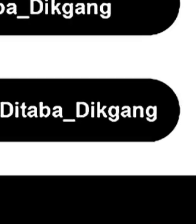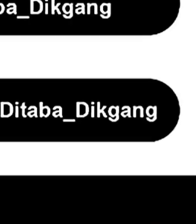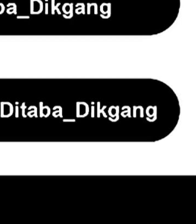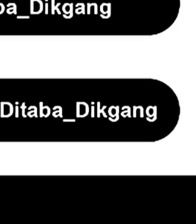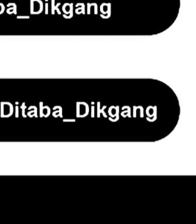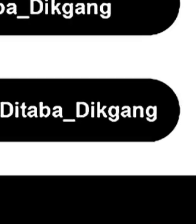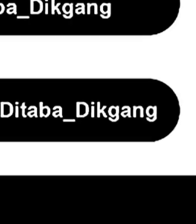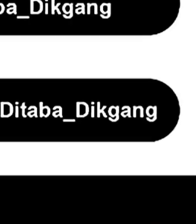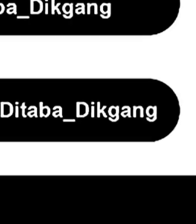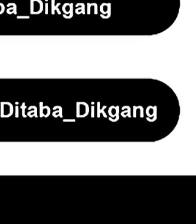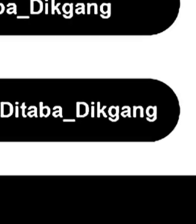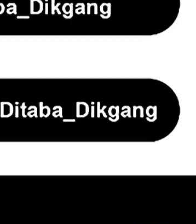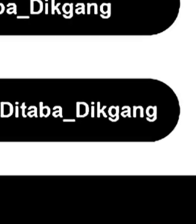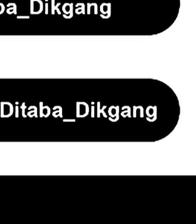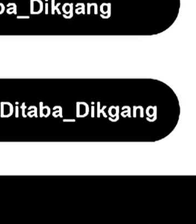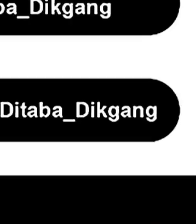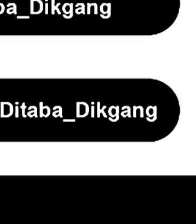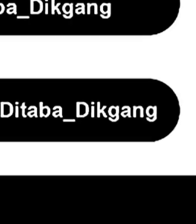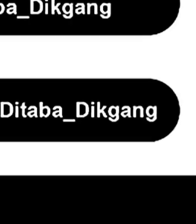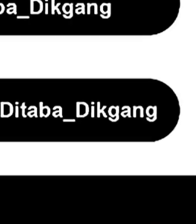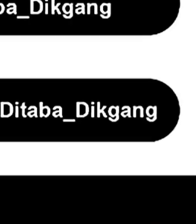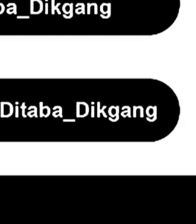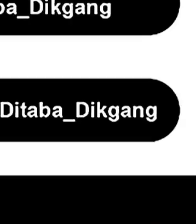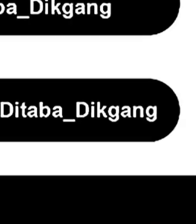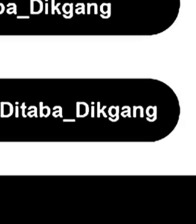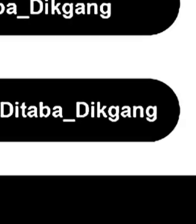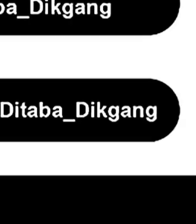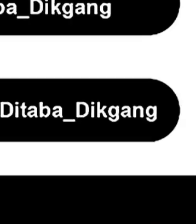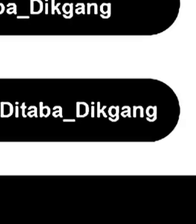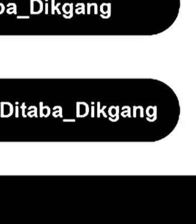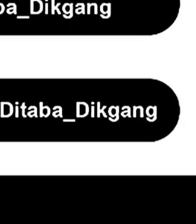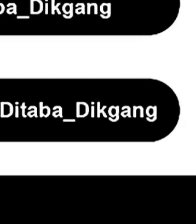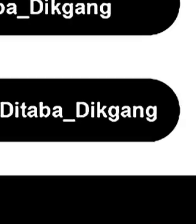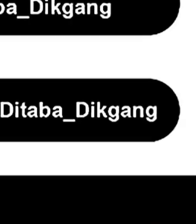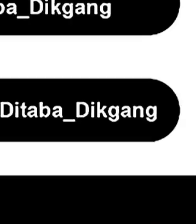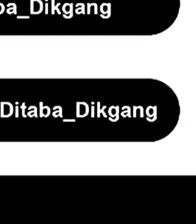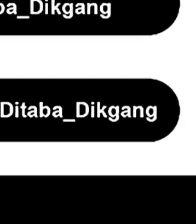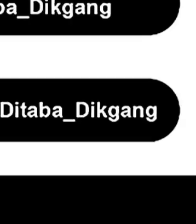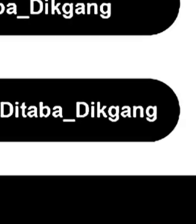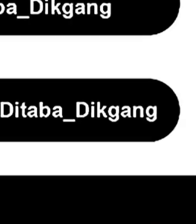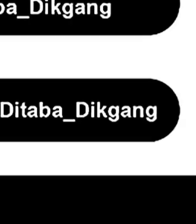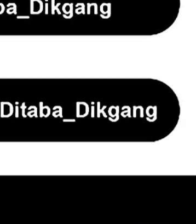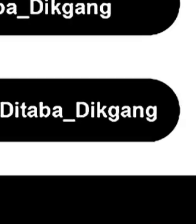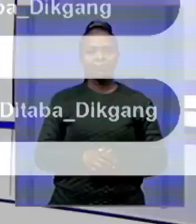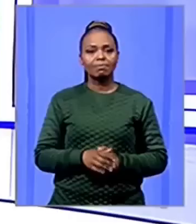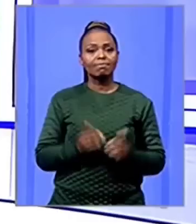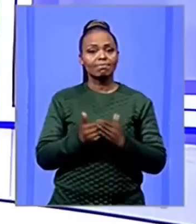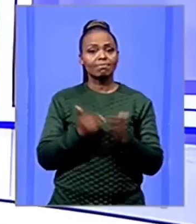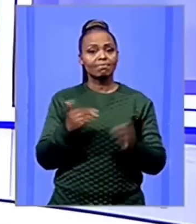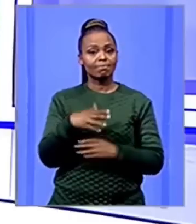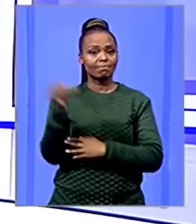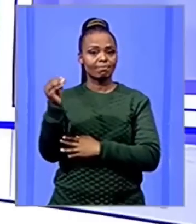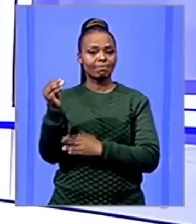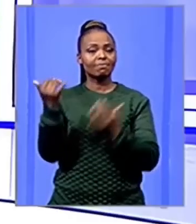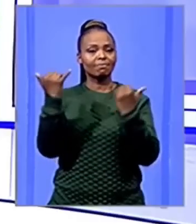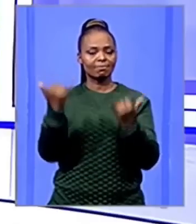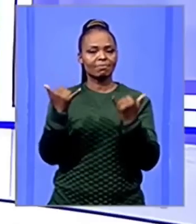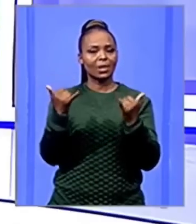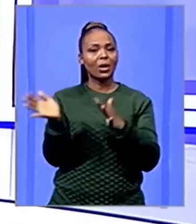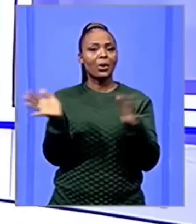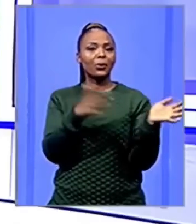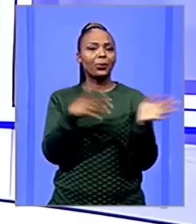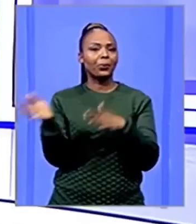ka SABC ditaba_dikgang re boetse re teng gape mo Facebook ka ditaba_dikgang_ e re pele re kgagana le wena mogedi o montle re go